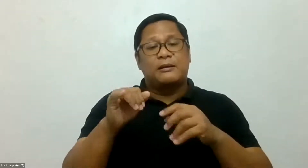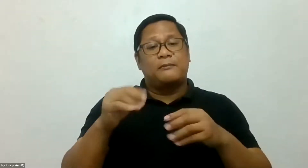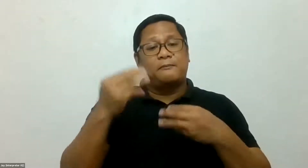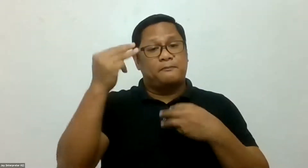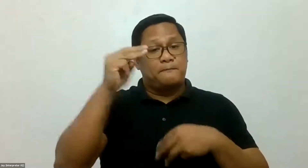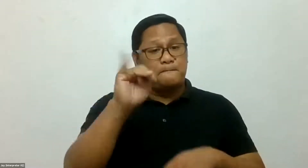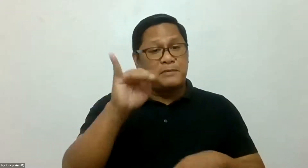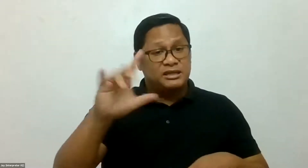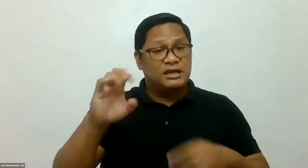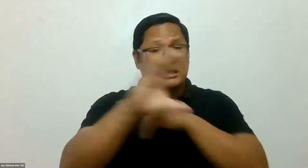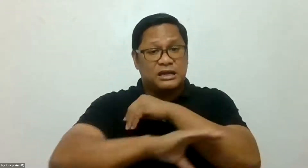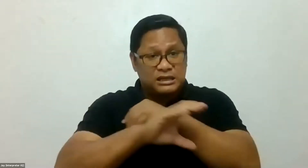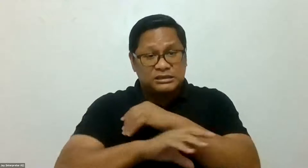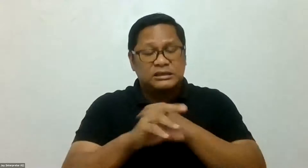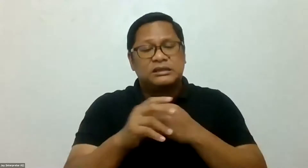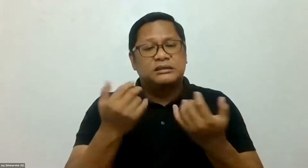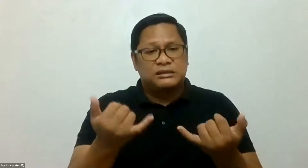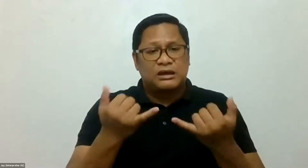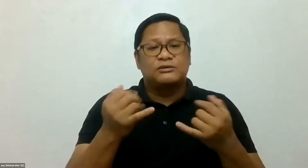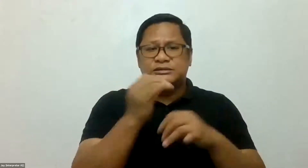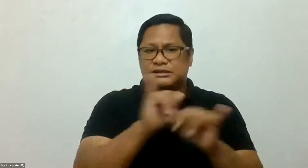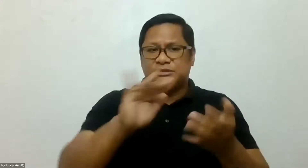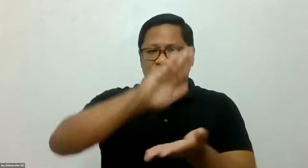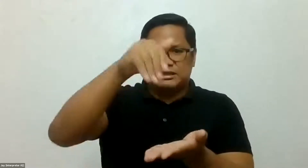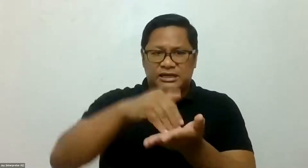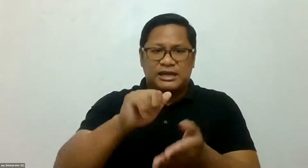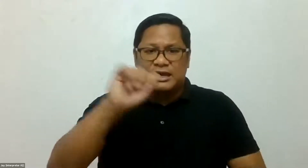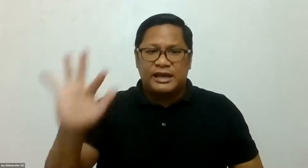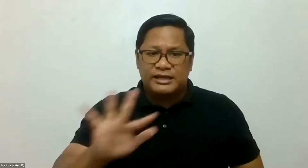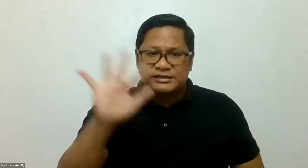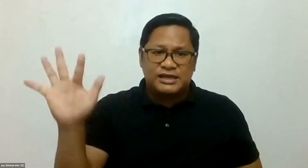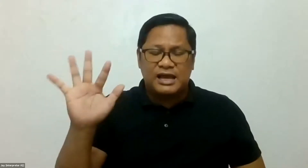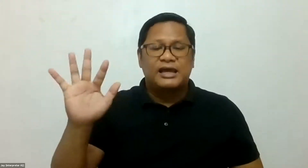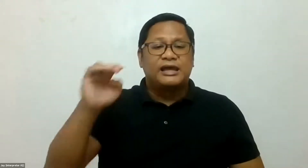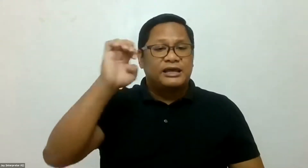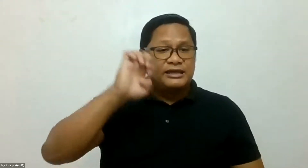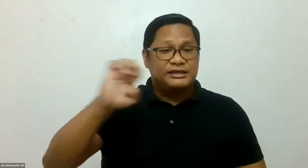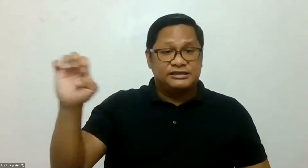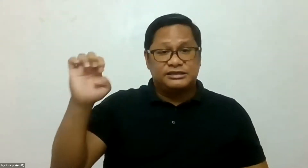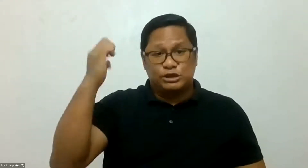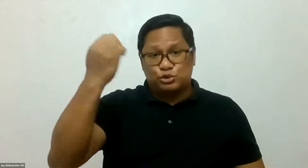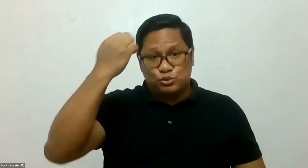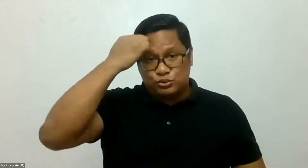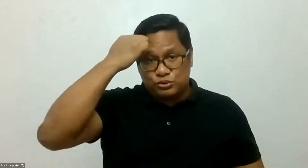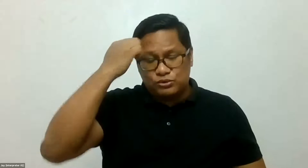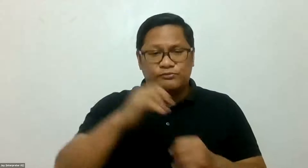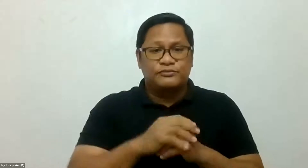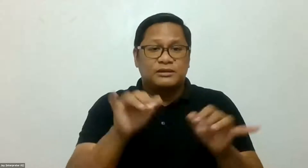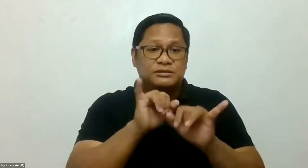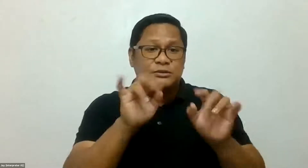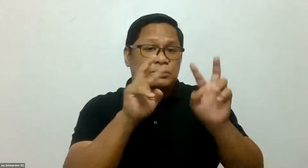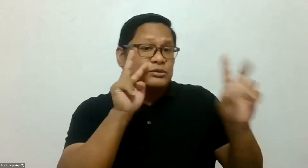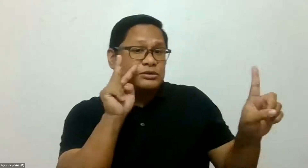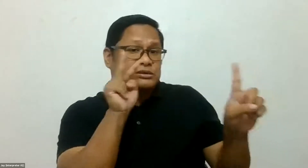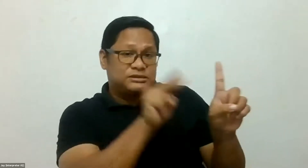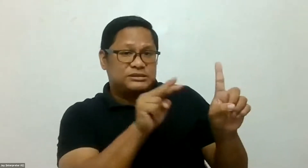that is very common in Central Asia, Eastern Europe. And in a sense, if you look deep into some of the approaches